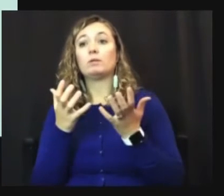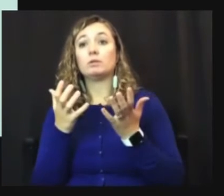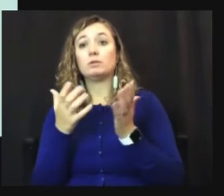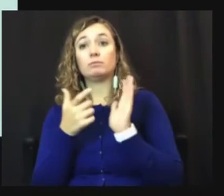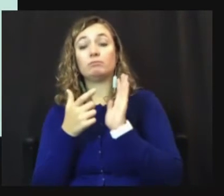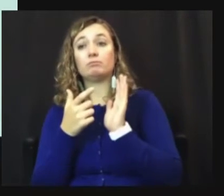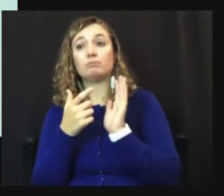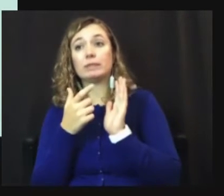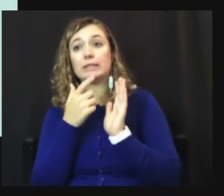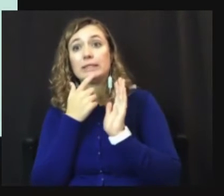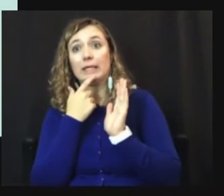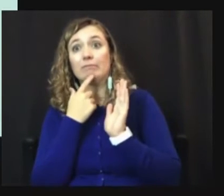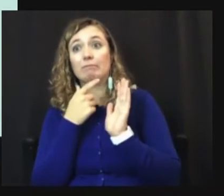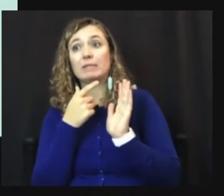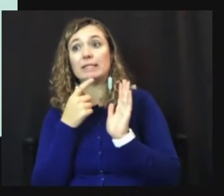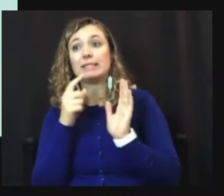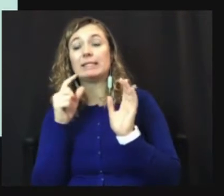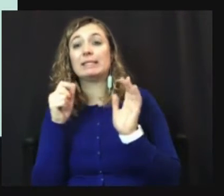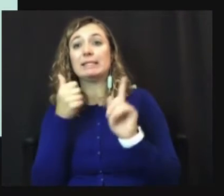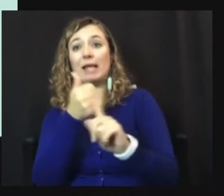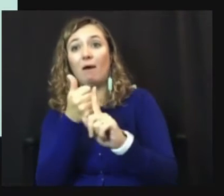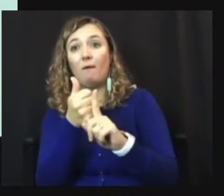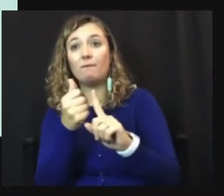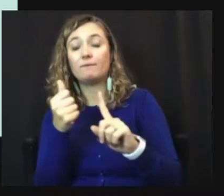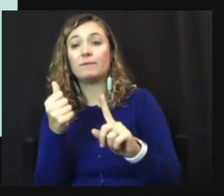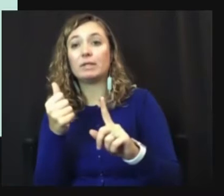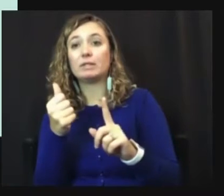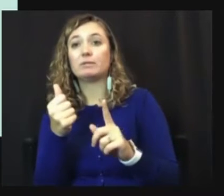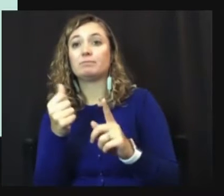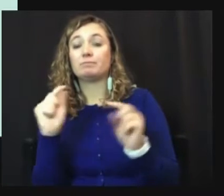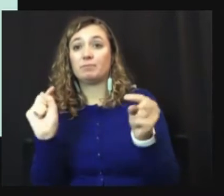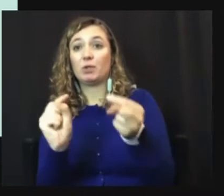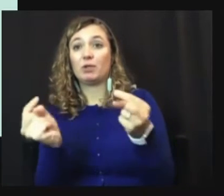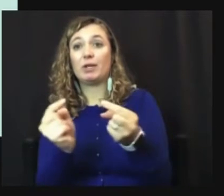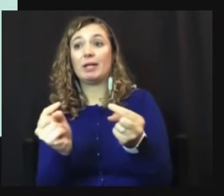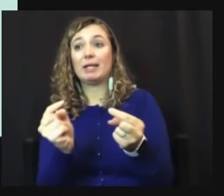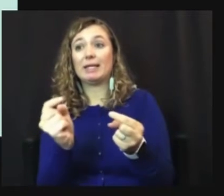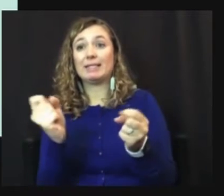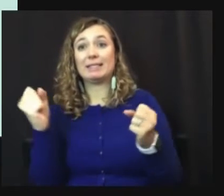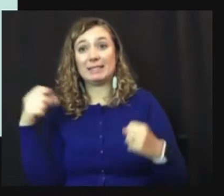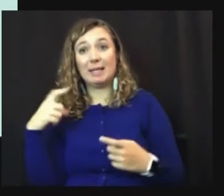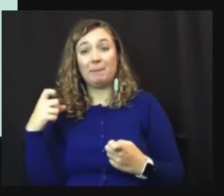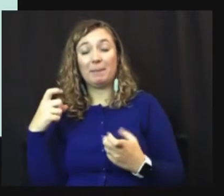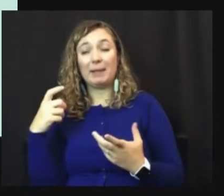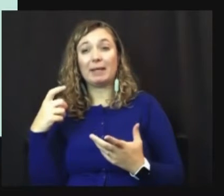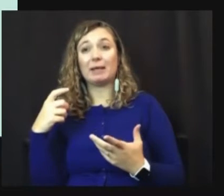which is real. I'm not going to be here and say that self injurious stimming is not a thing.